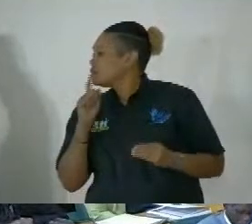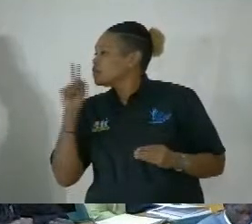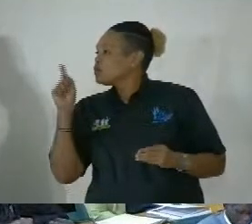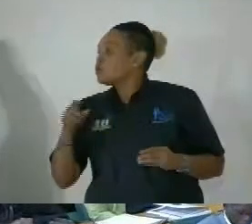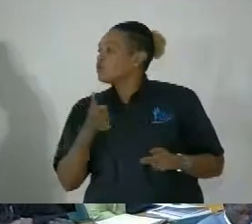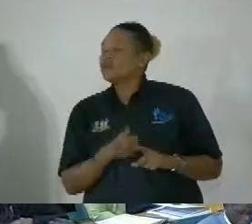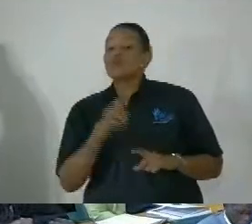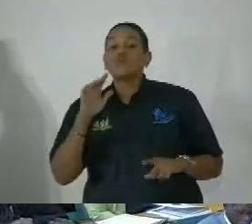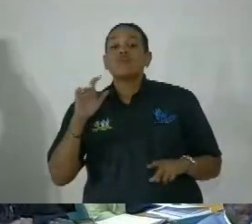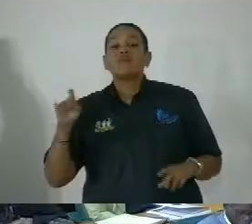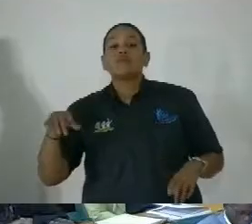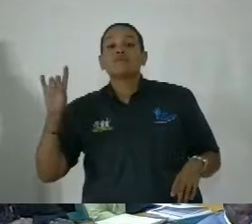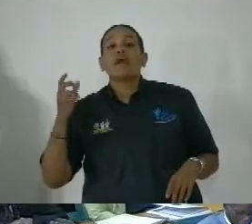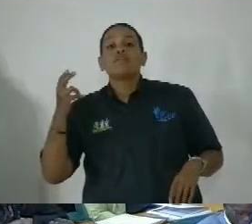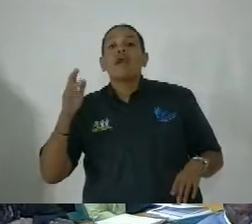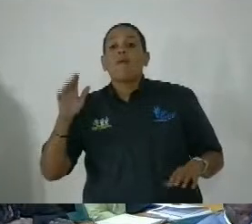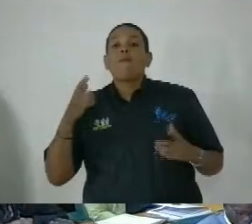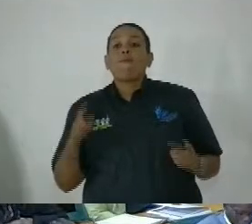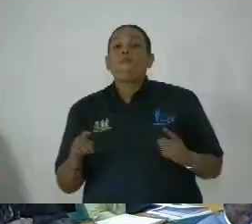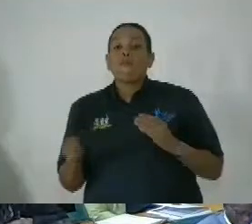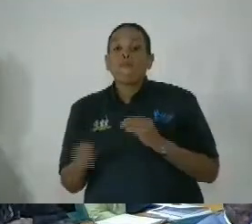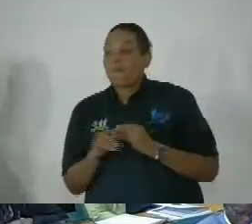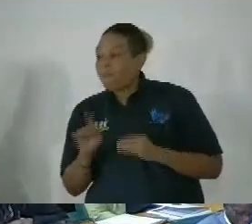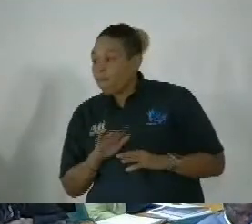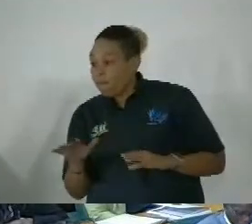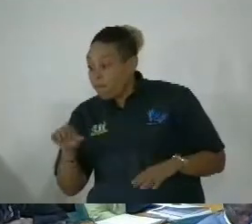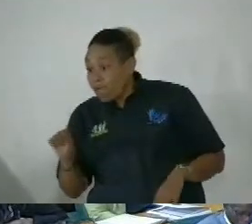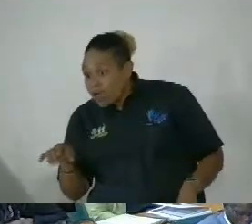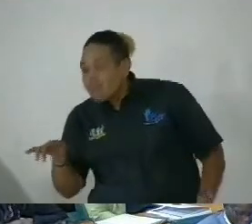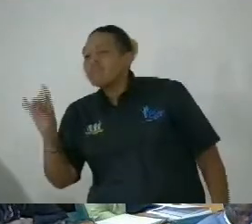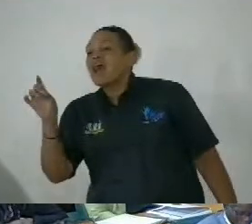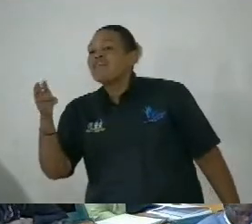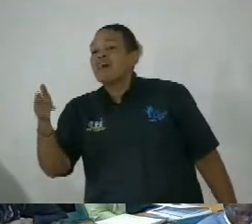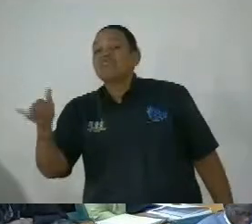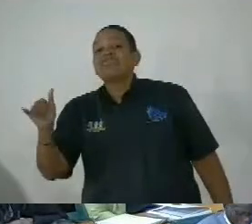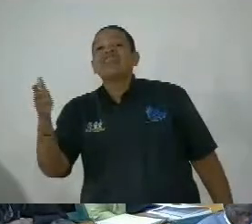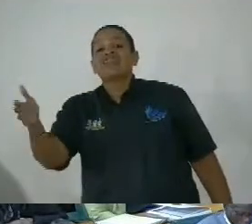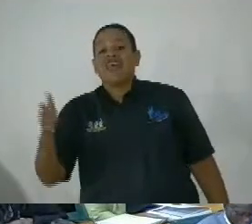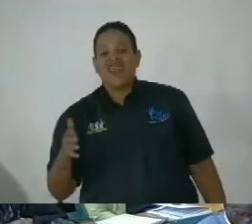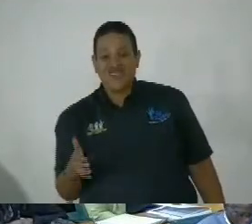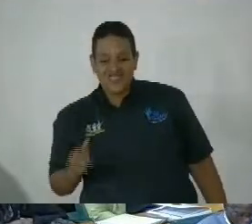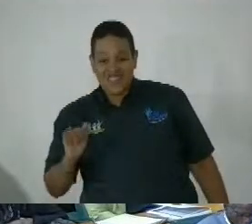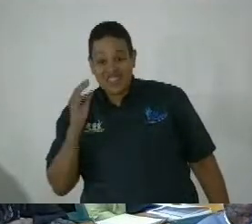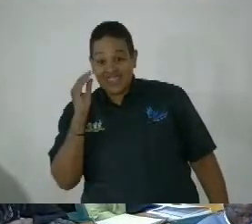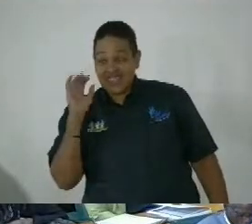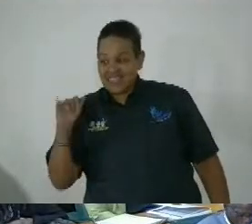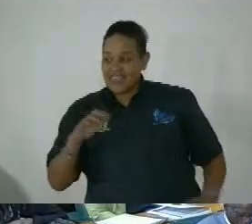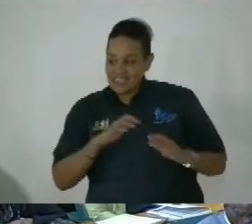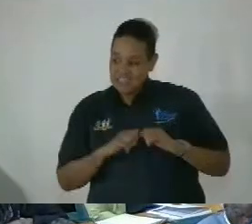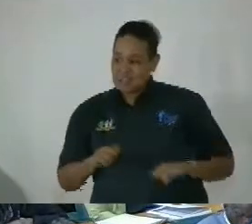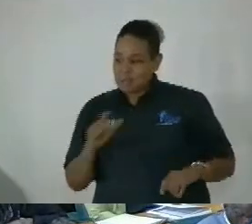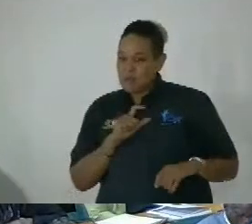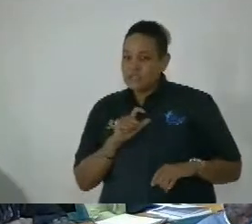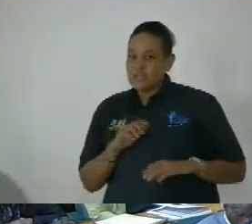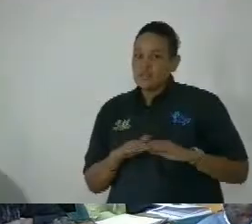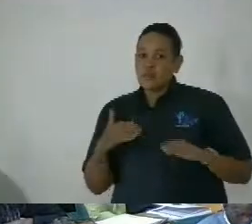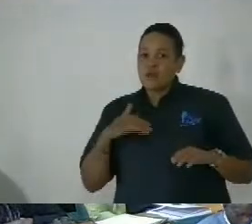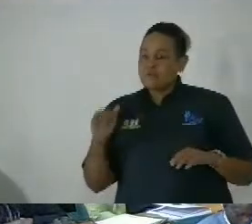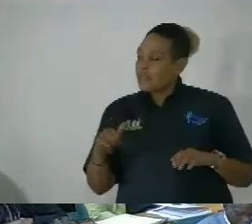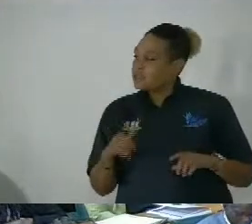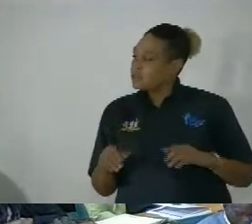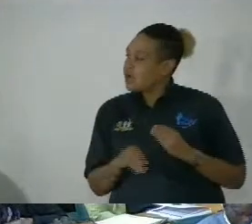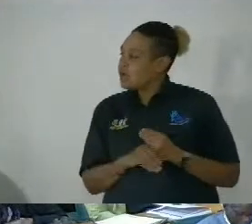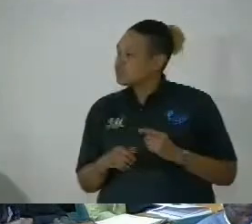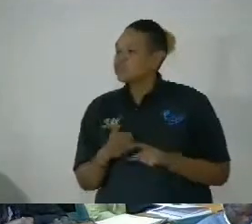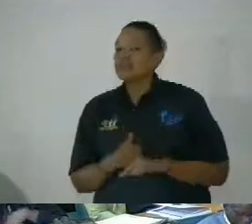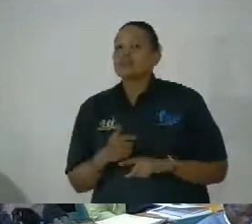X and you find a firearm, even when they don't get a chance to arrest anybody. That data could be disaggregated by the police. I don't have that, and I didn't think it